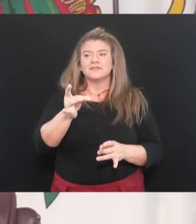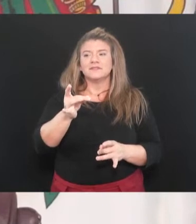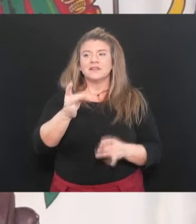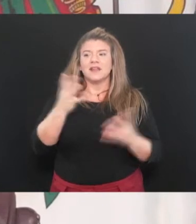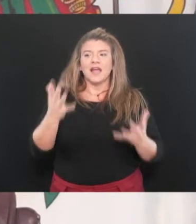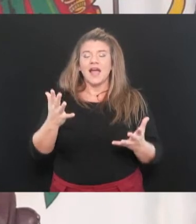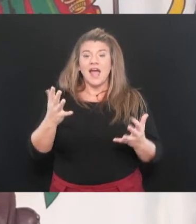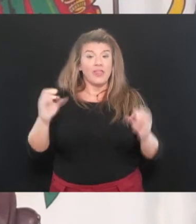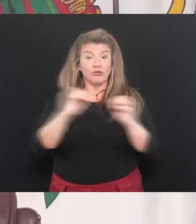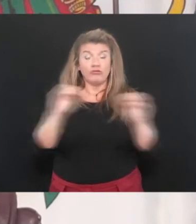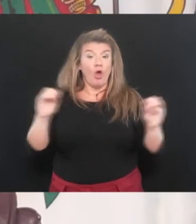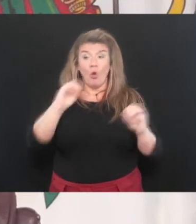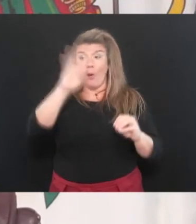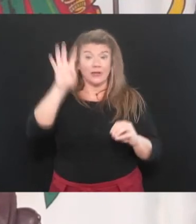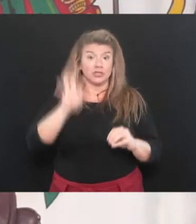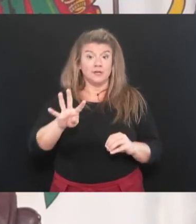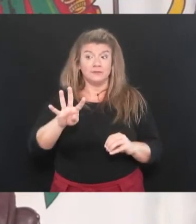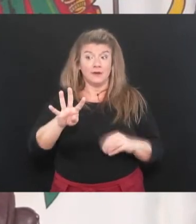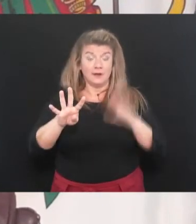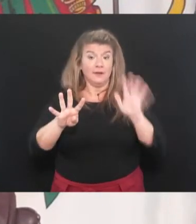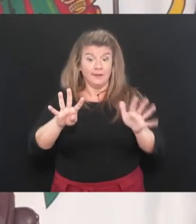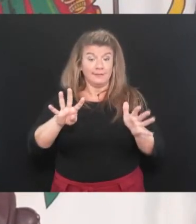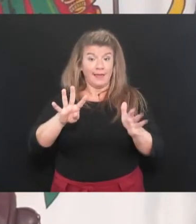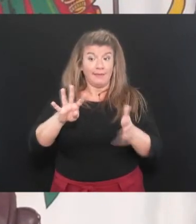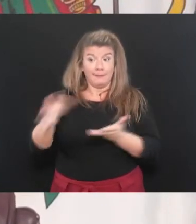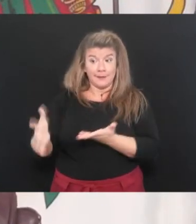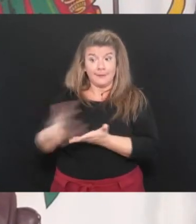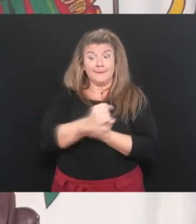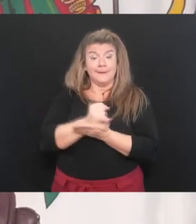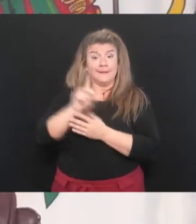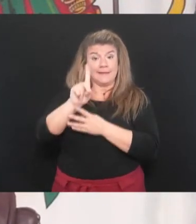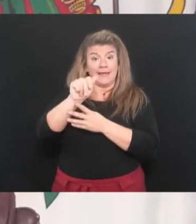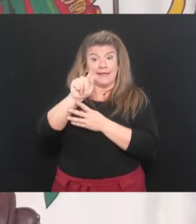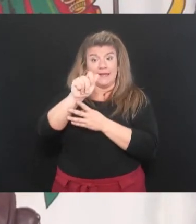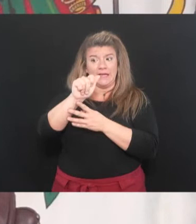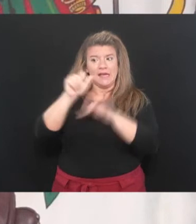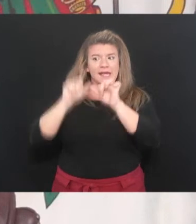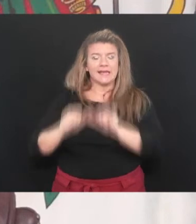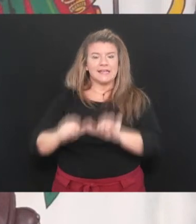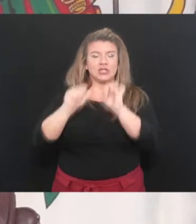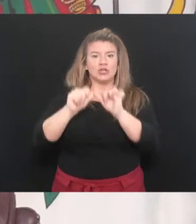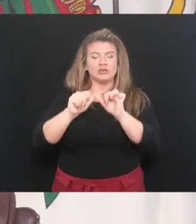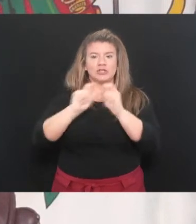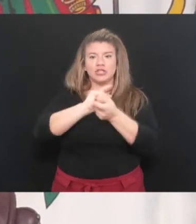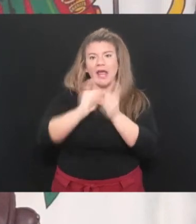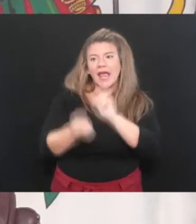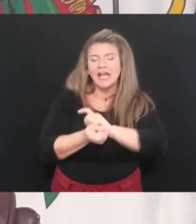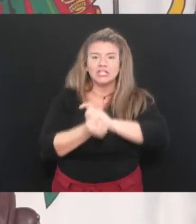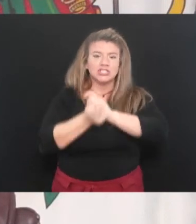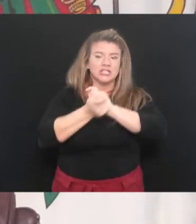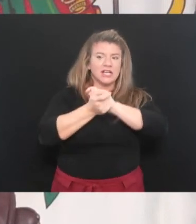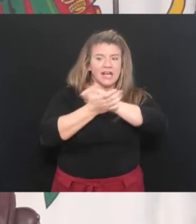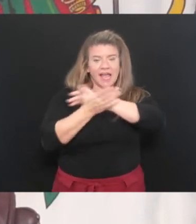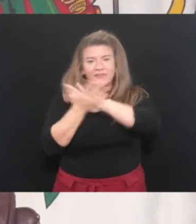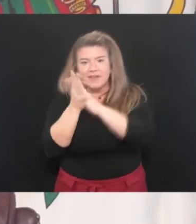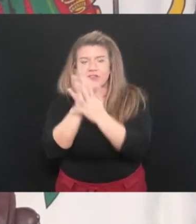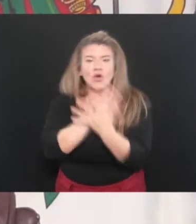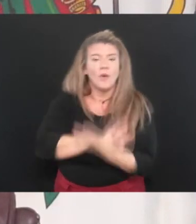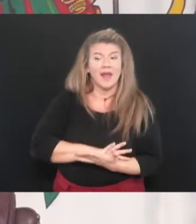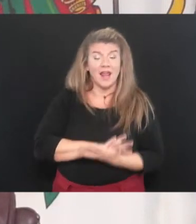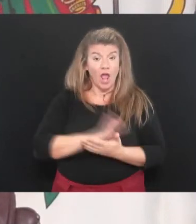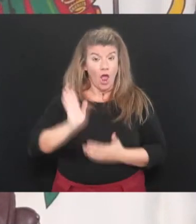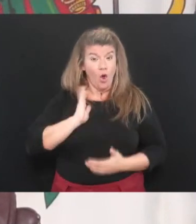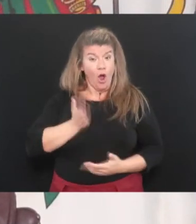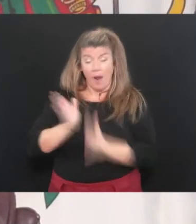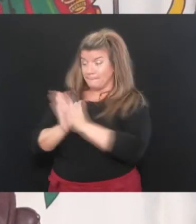there's no question that data continues to be fluid and continues to evolve. There is no playbook. We